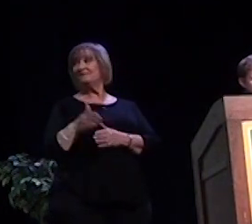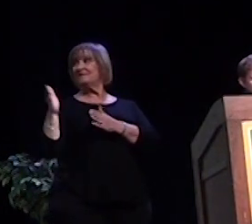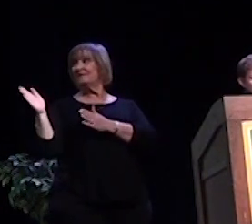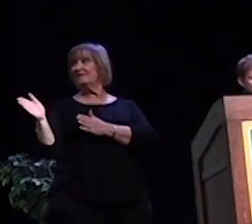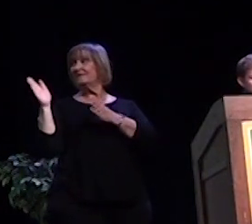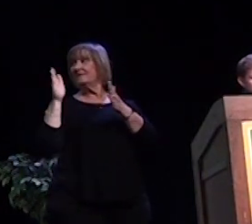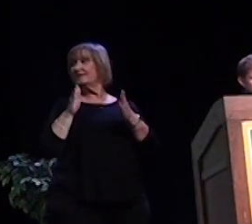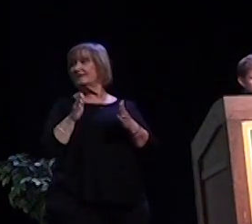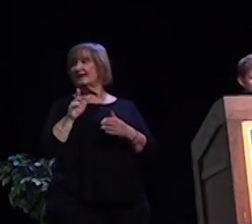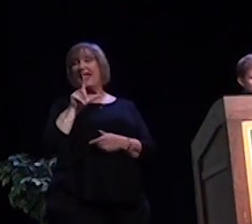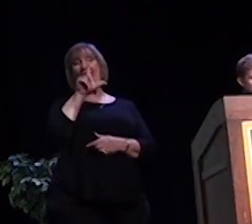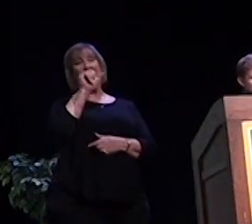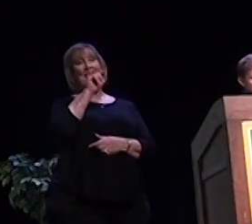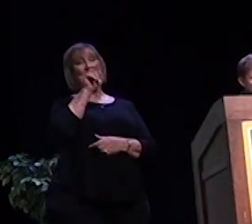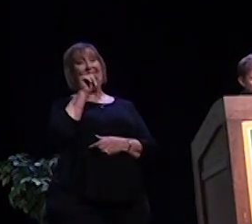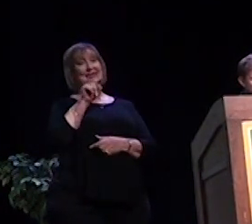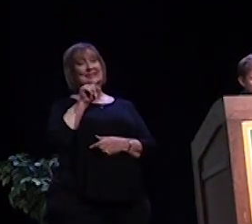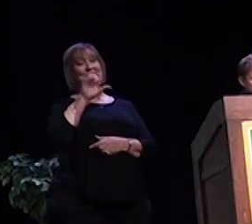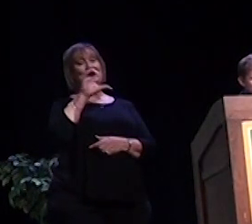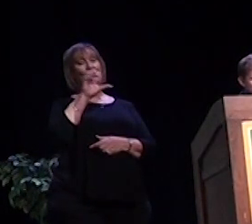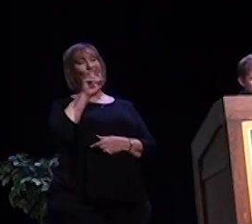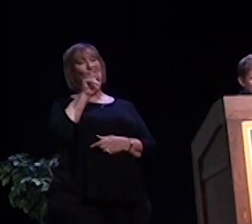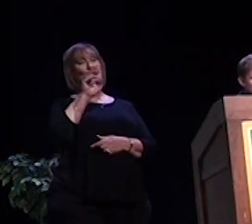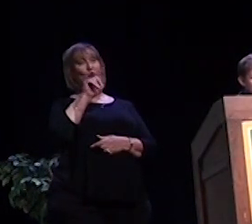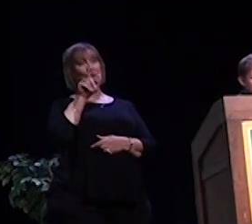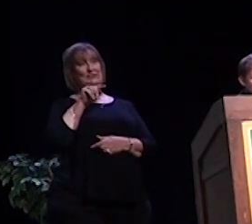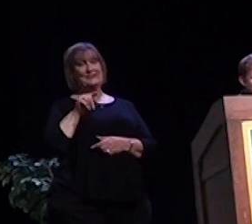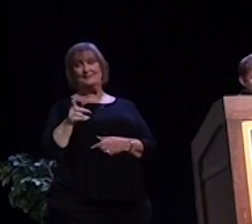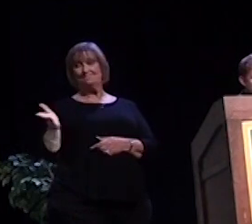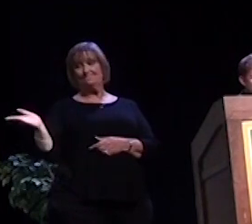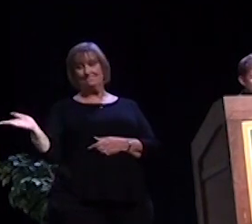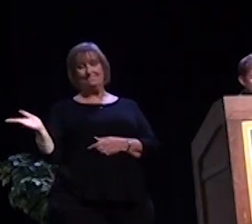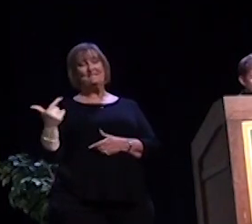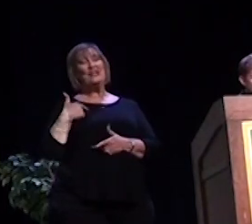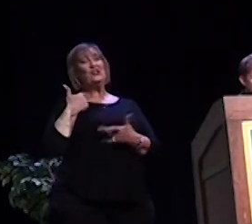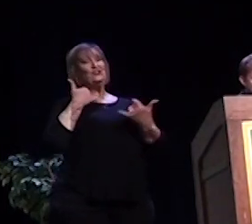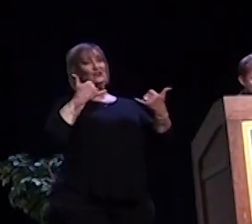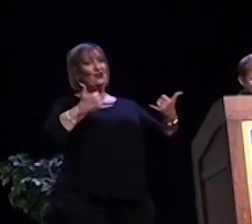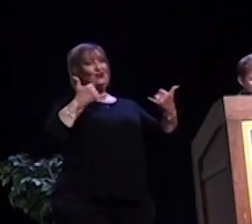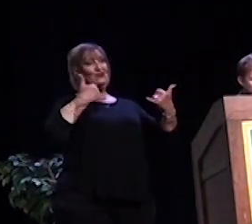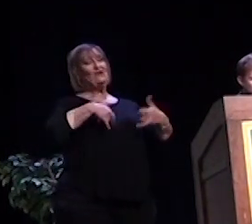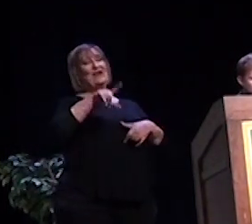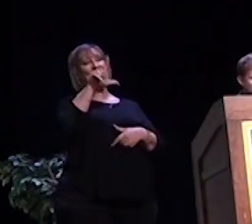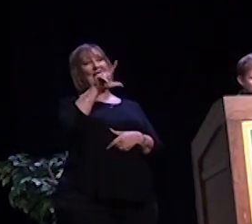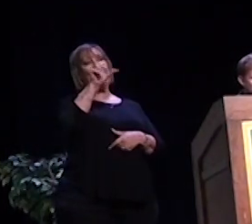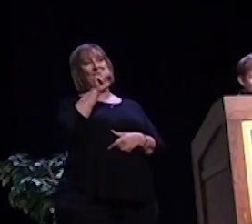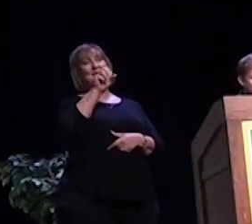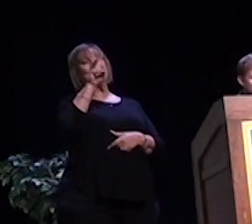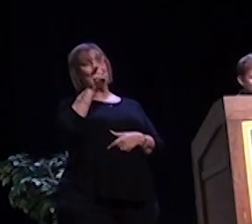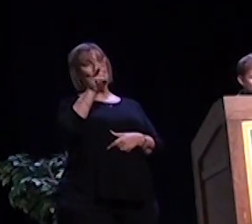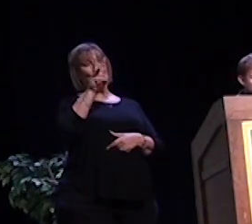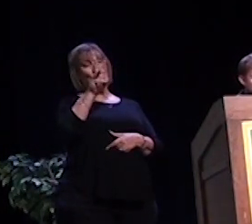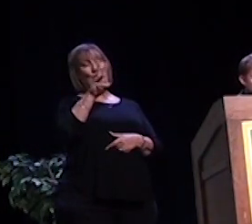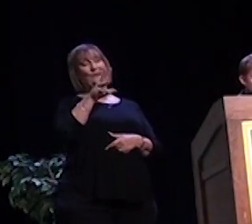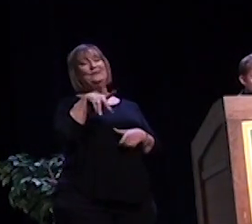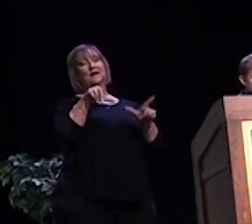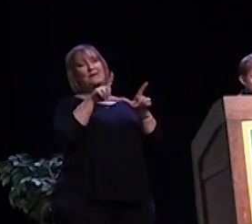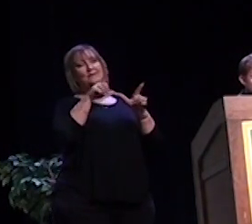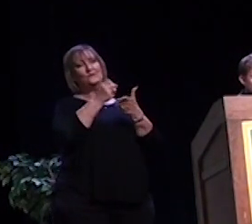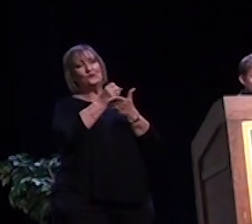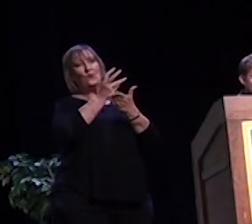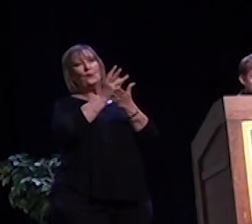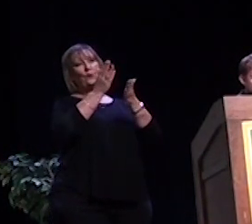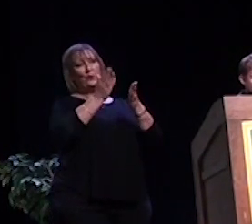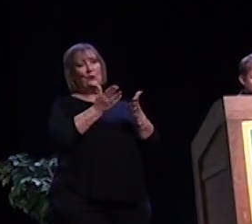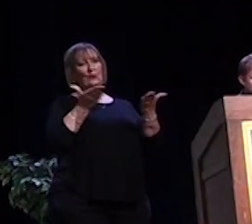Next we have Liz Cruz. Elizabeth Cruz is currently a licensed social worker in San Antonio. She works as a project